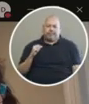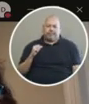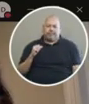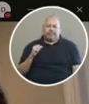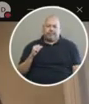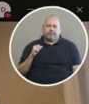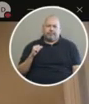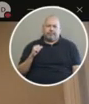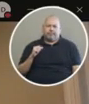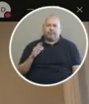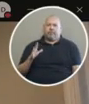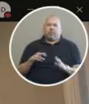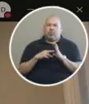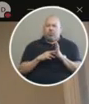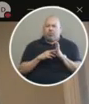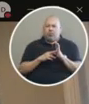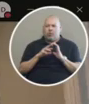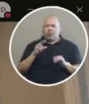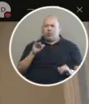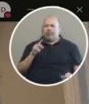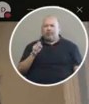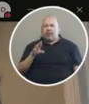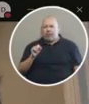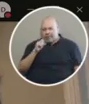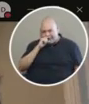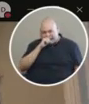All right. Representative Rivera.